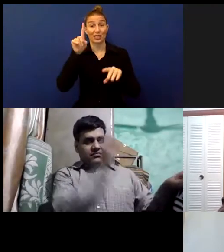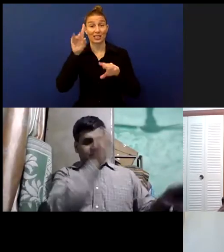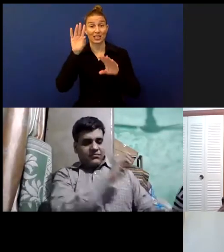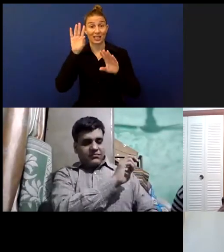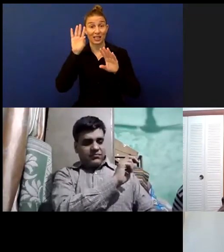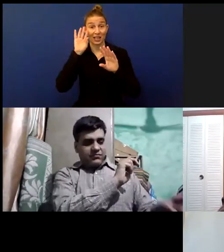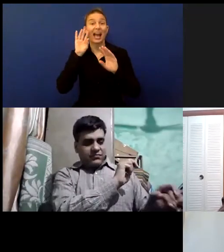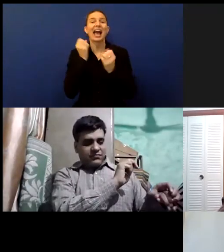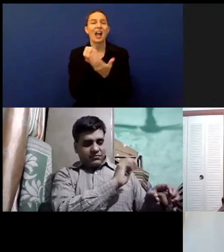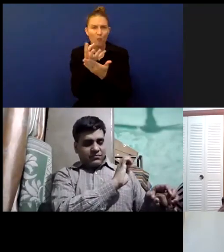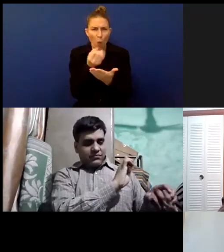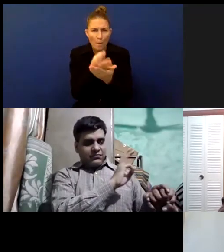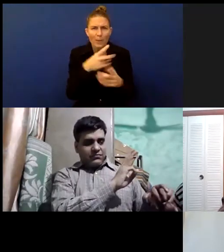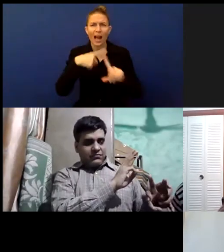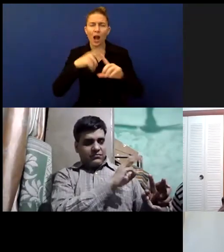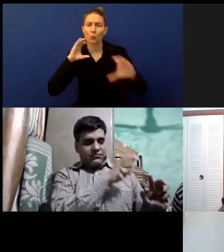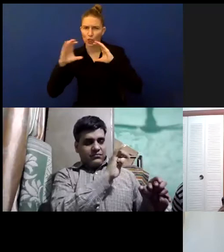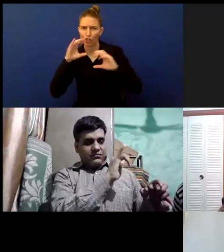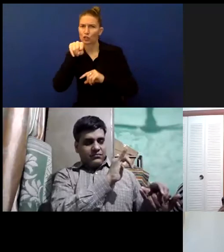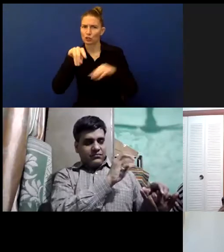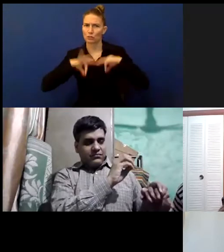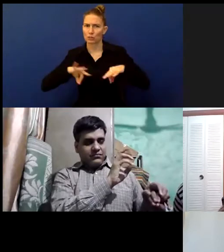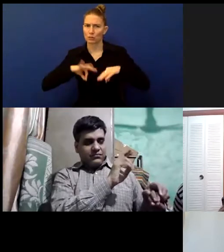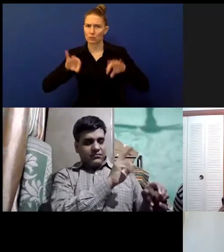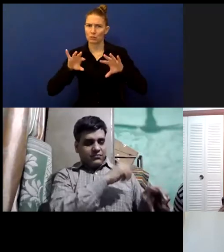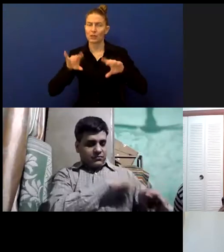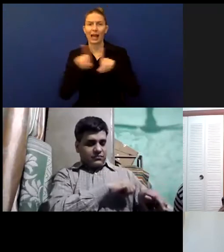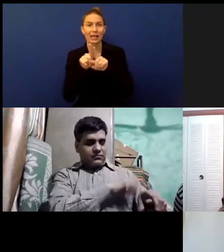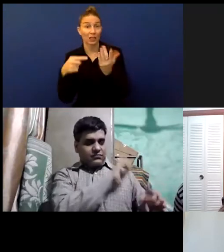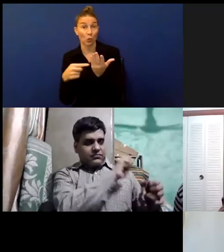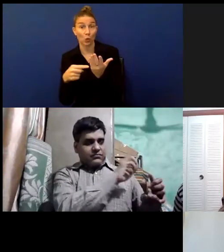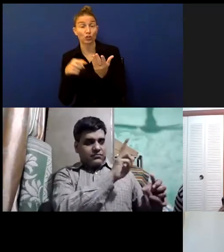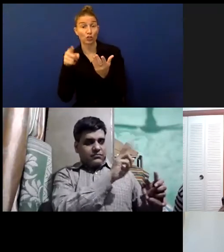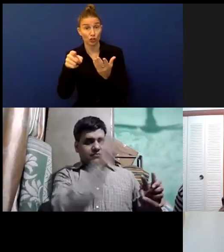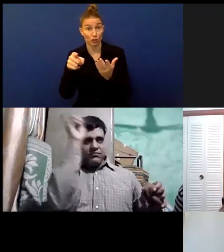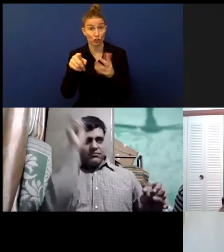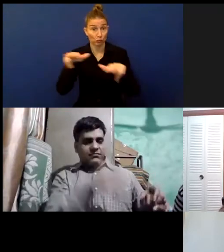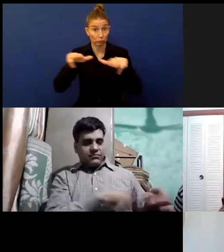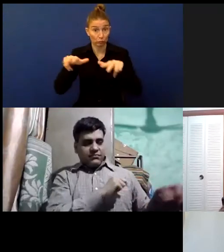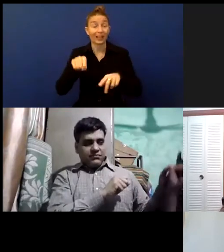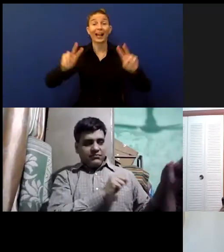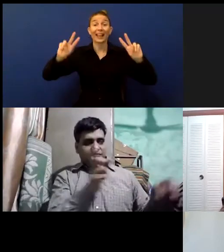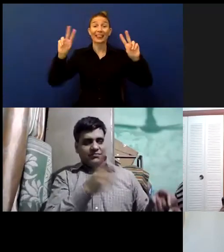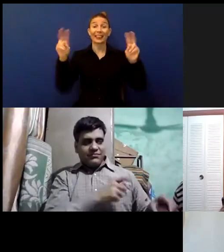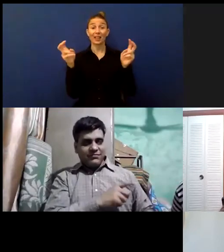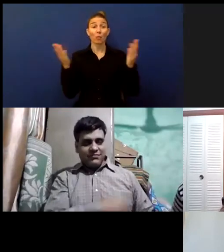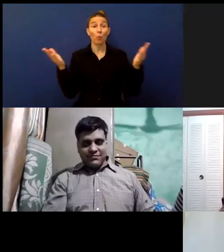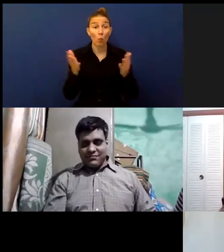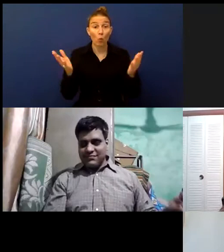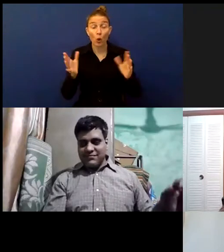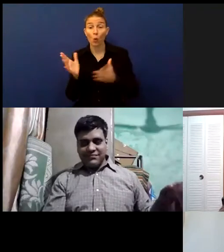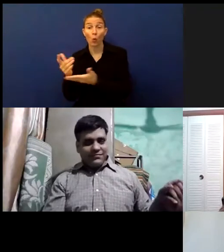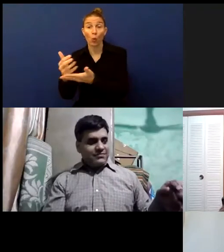of Information and Communication Technology. The theme was collective youth